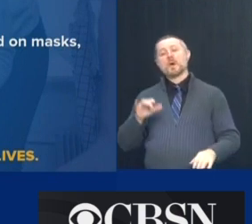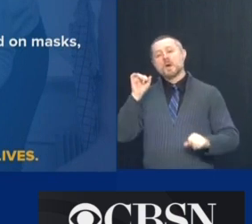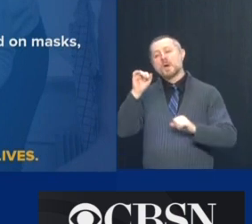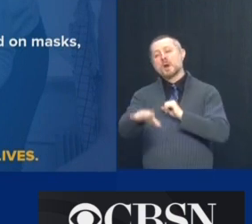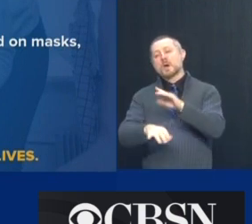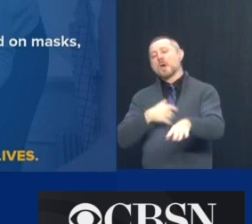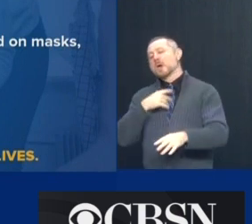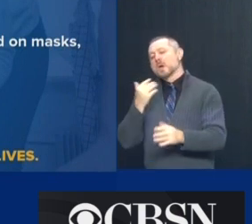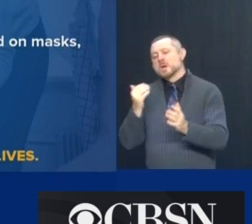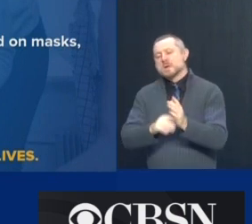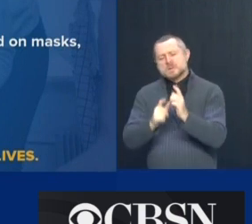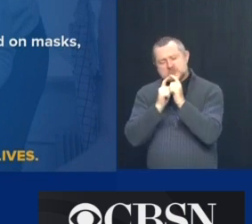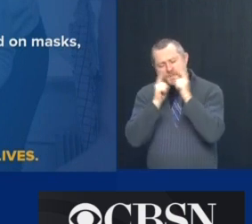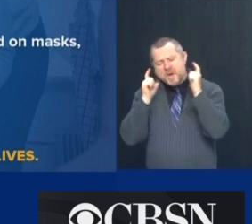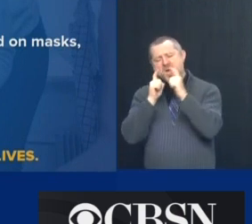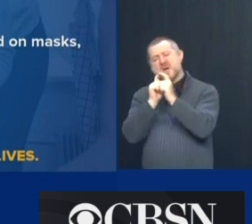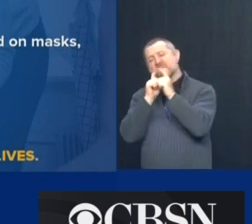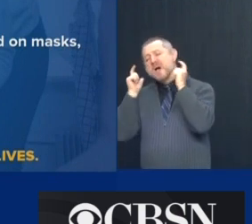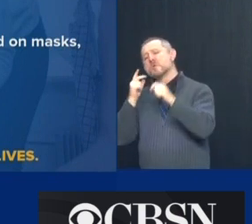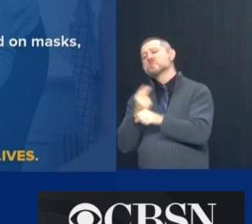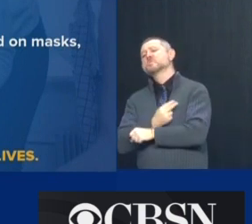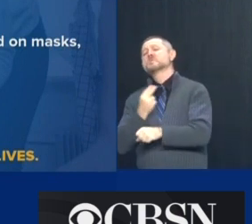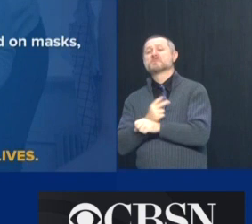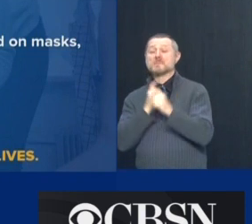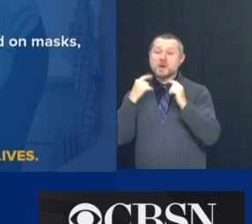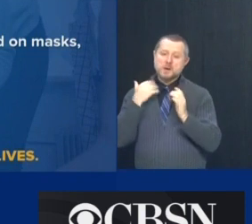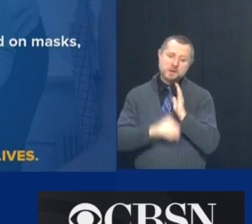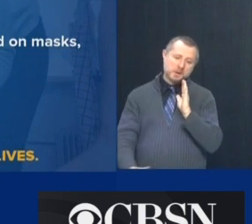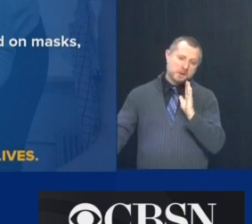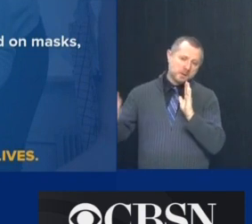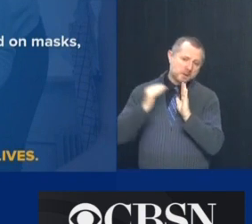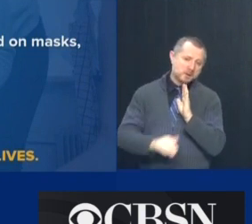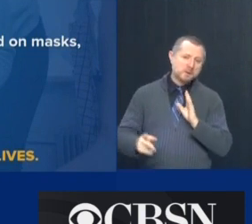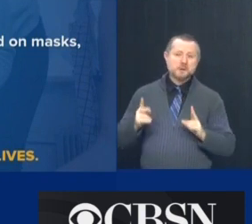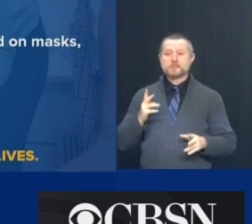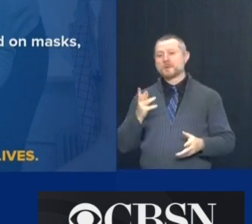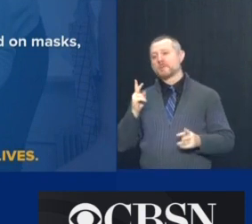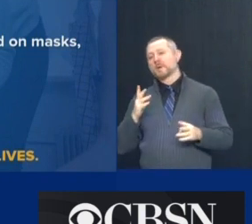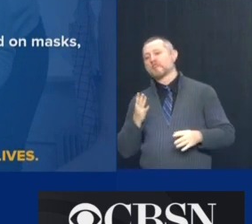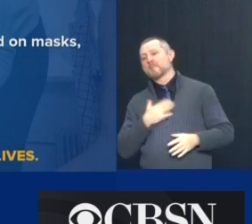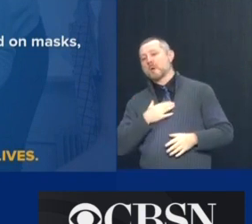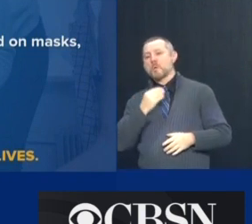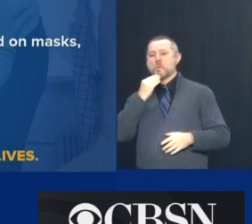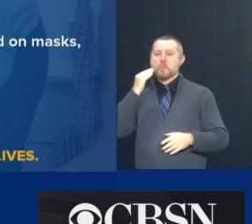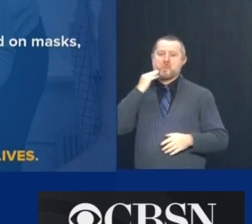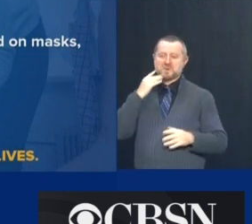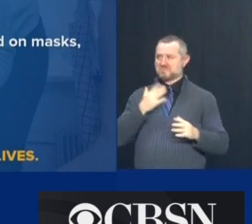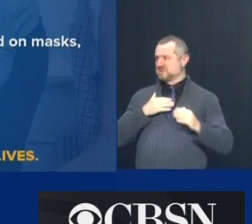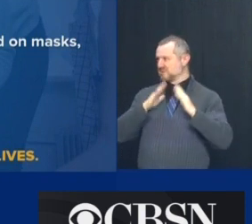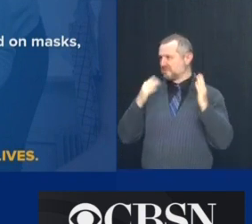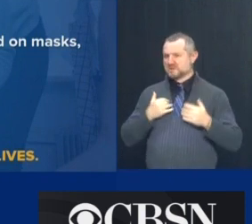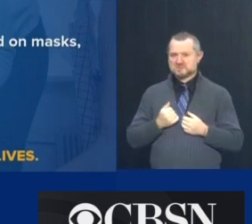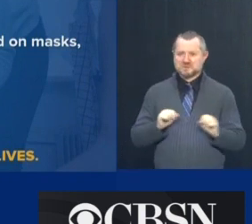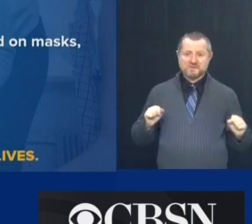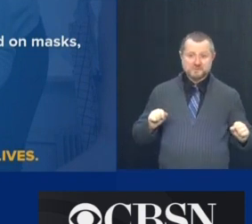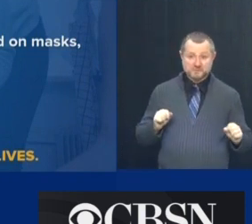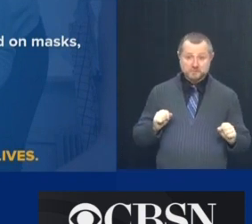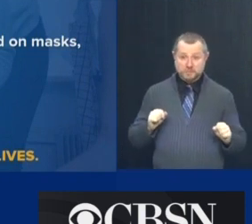Seemingly the safest place, my home, my table, my family. Yeah, even that place is not